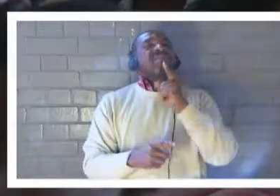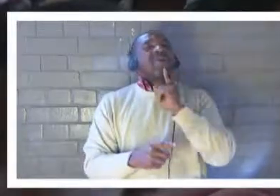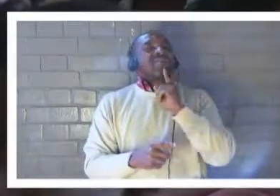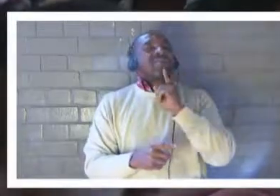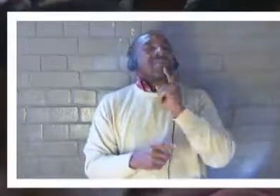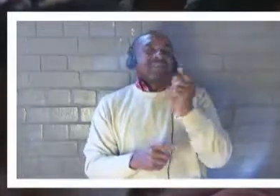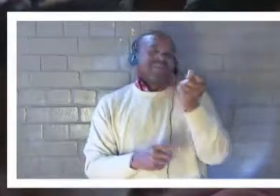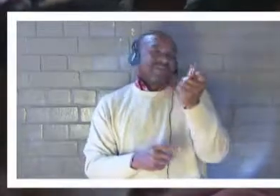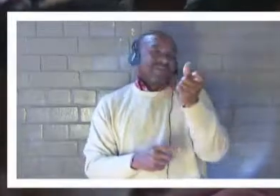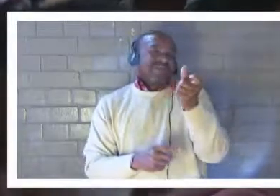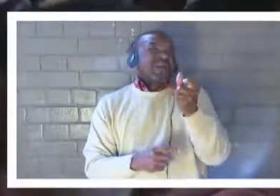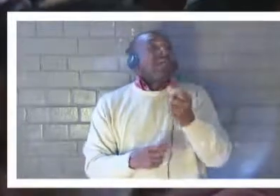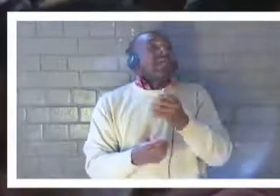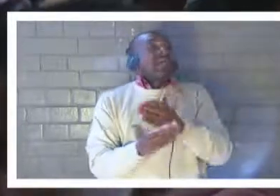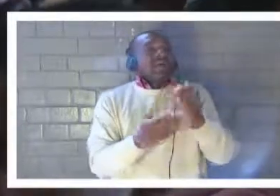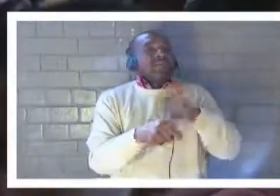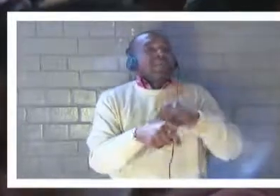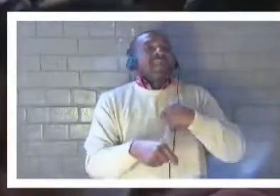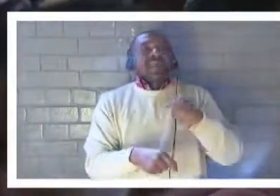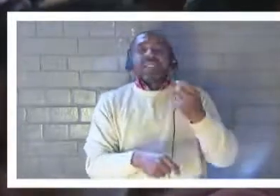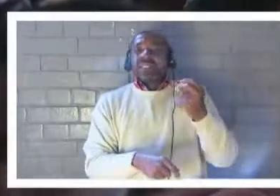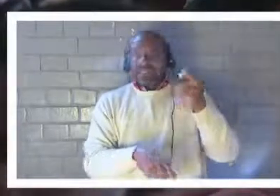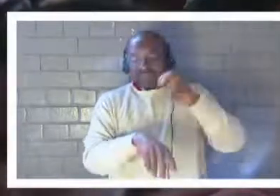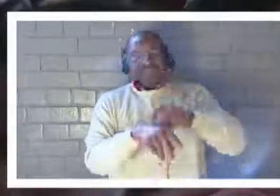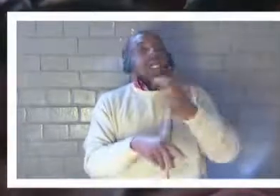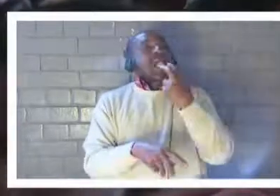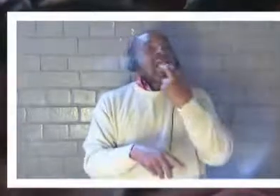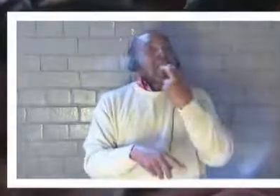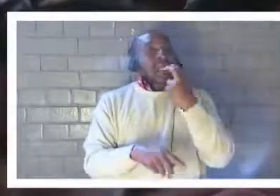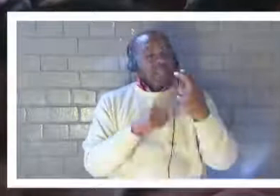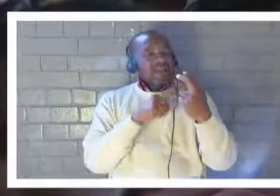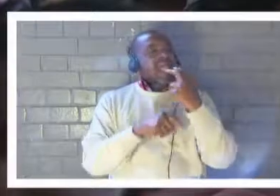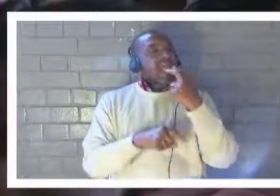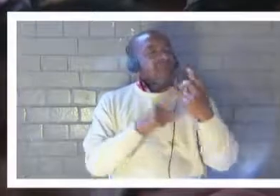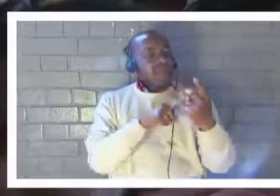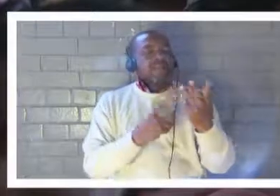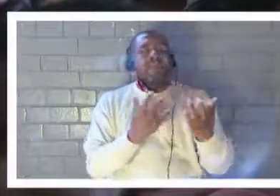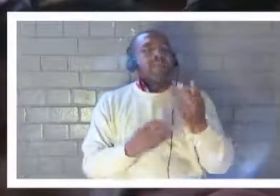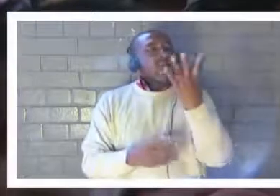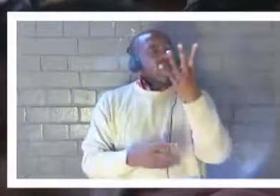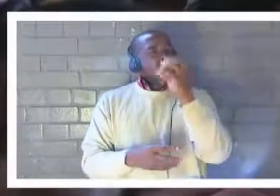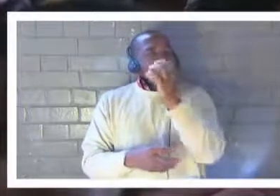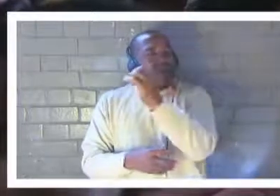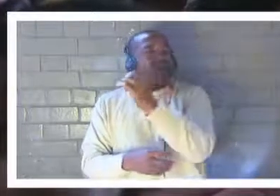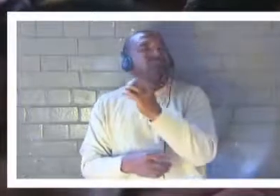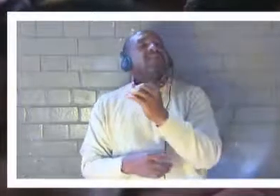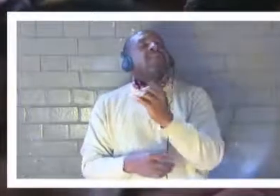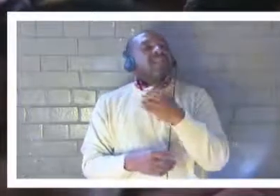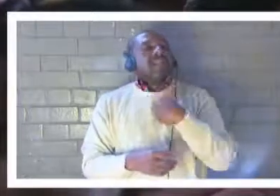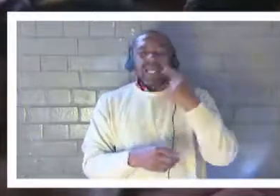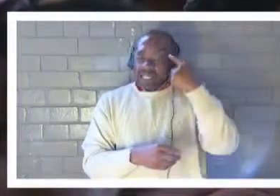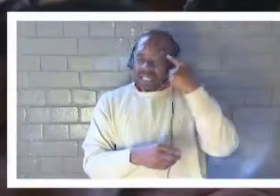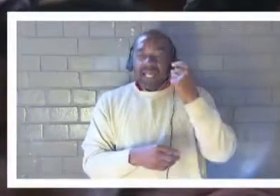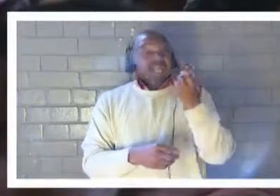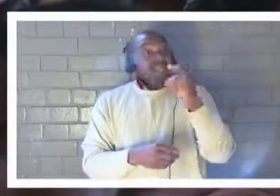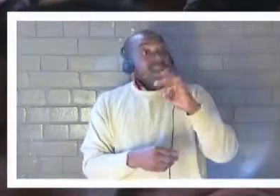4,000 rand. So I think if we can take over some of this personnel that really wants to